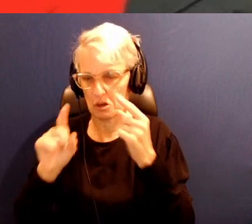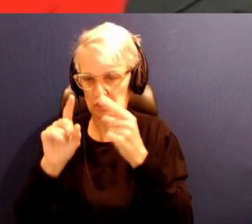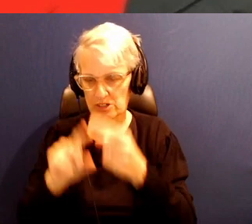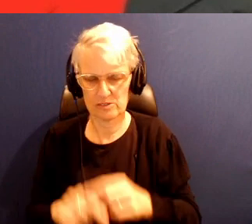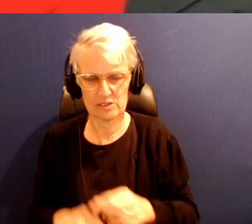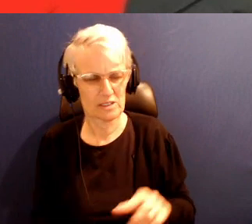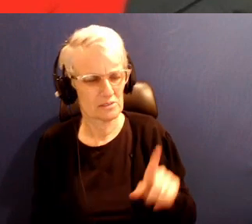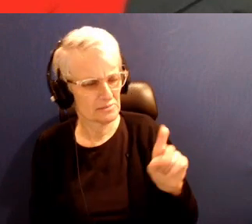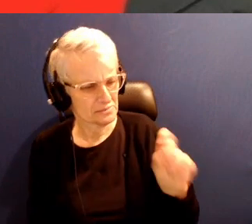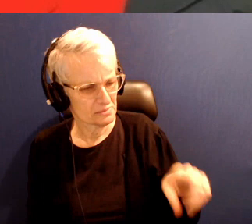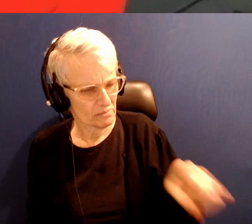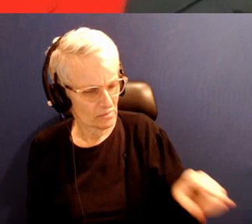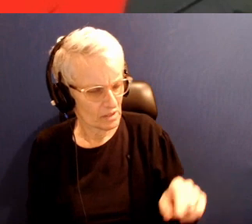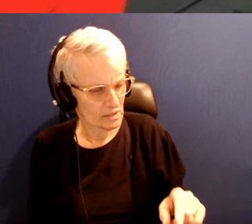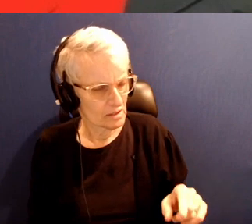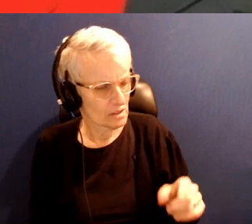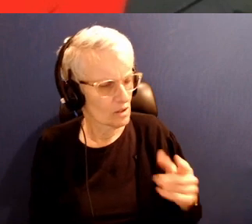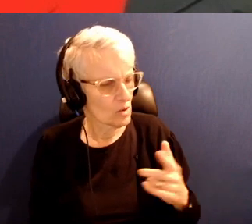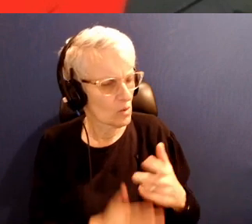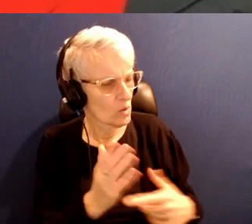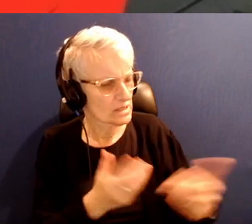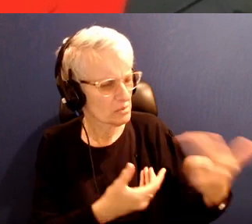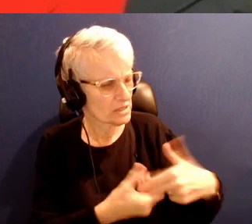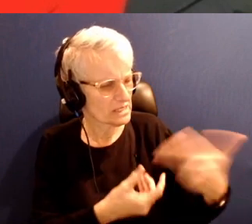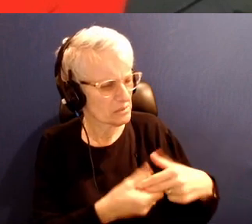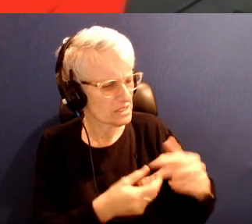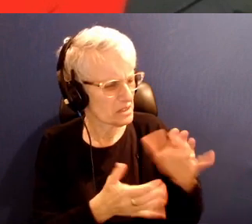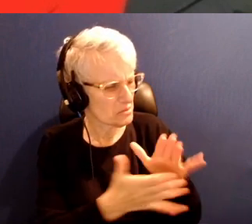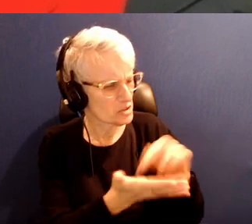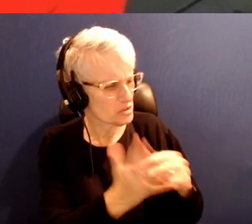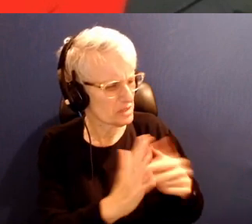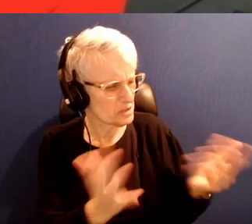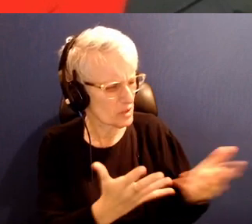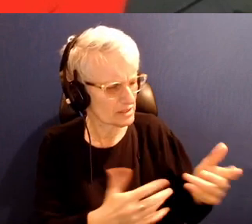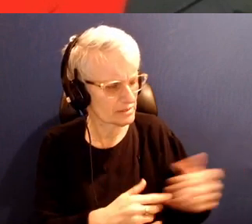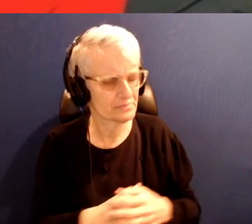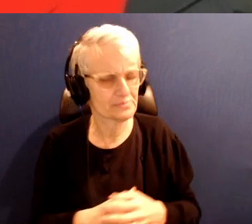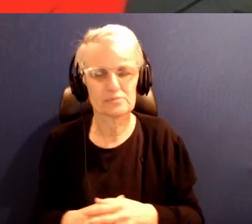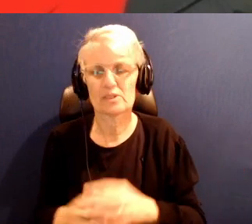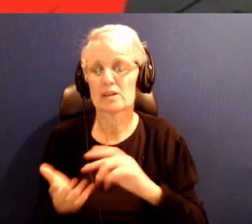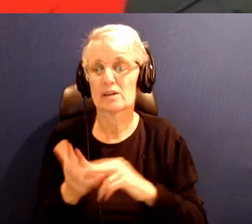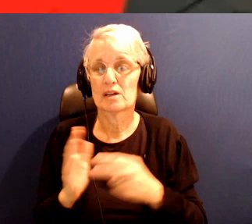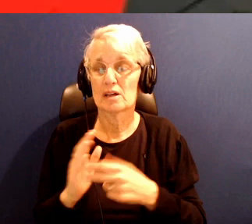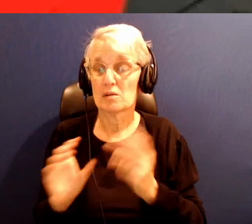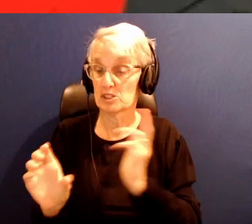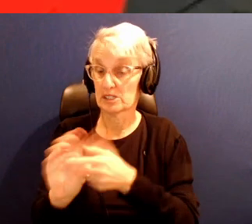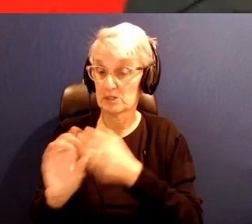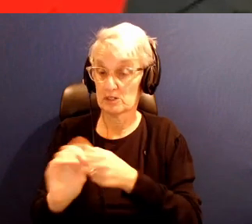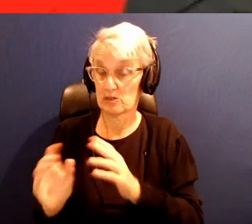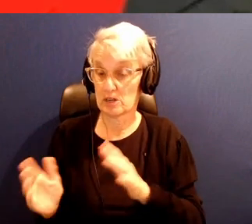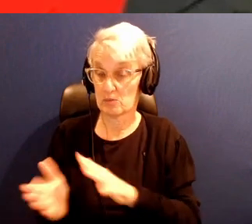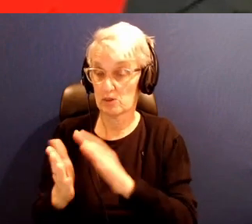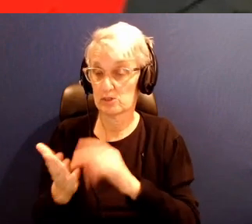Danica, can you describe what a participatory approach means? Taking a